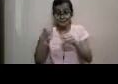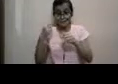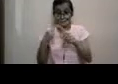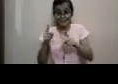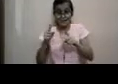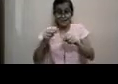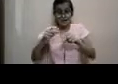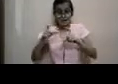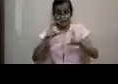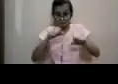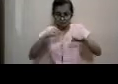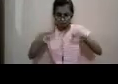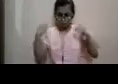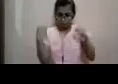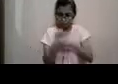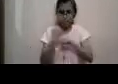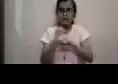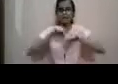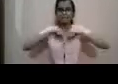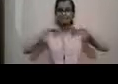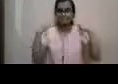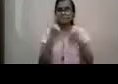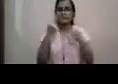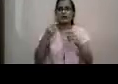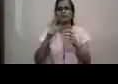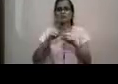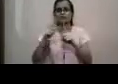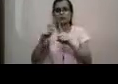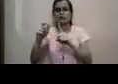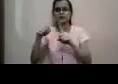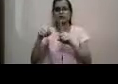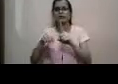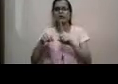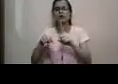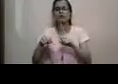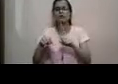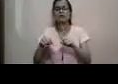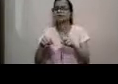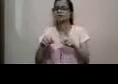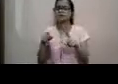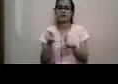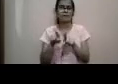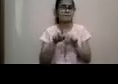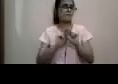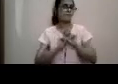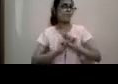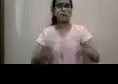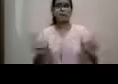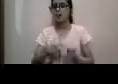care, it must be, as Noddings put it, completed in the other.